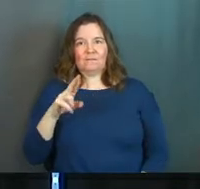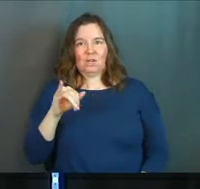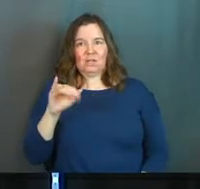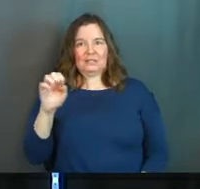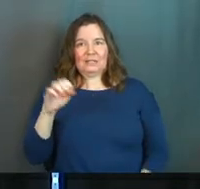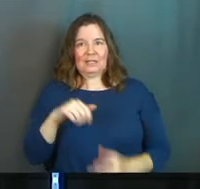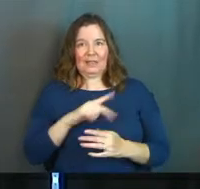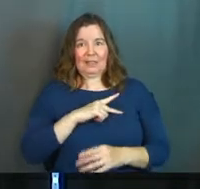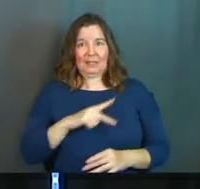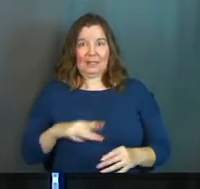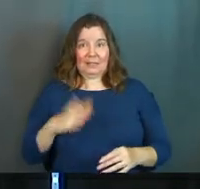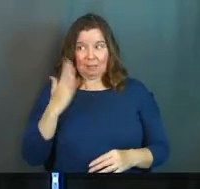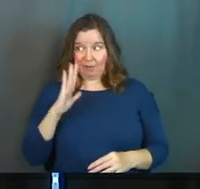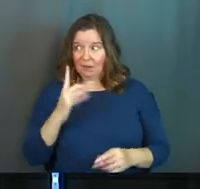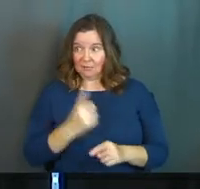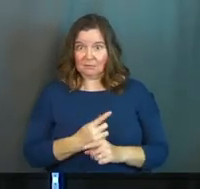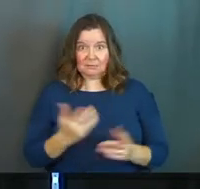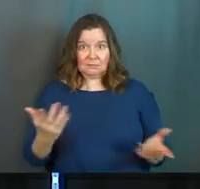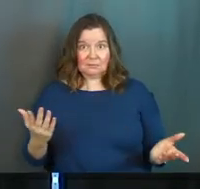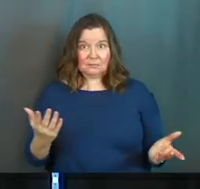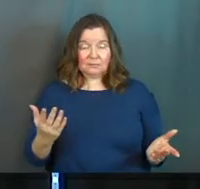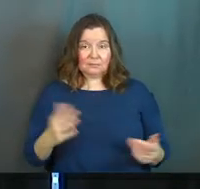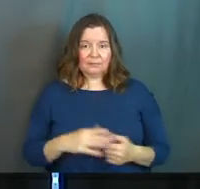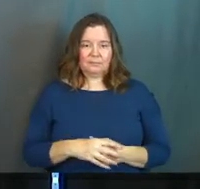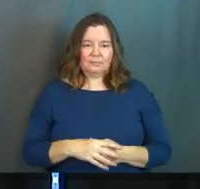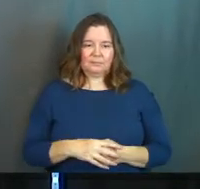of God. Yes?